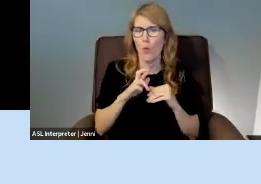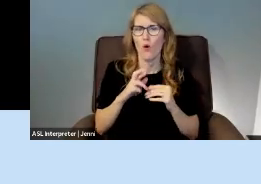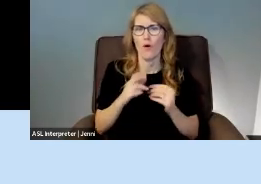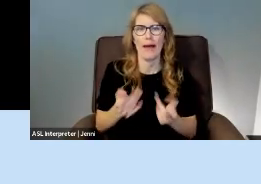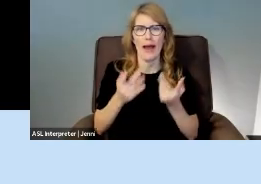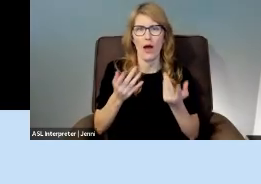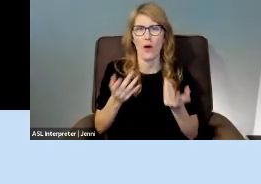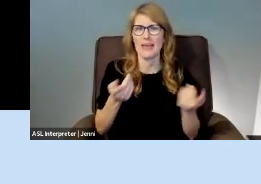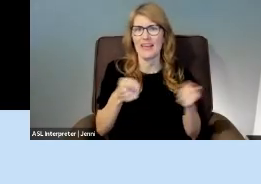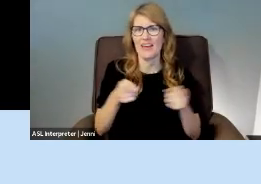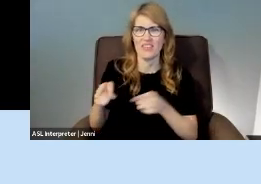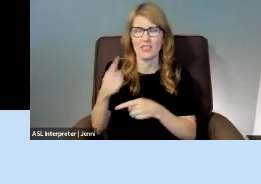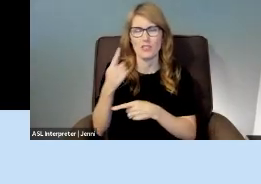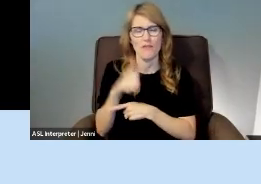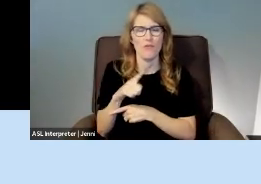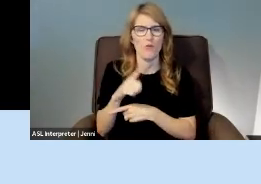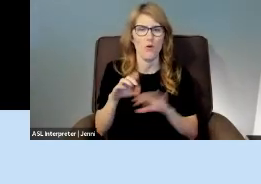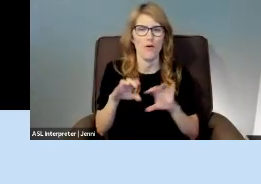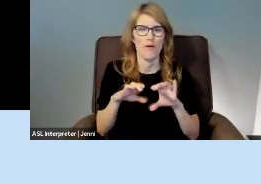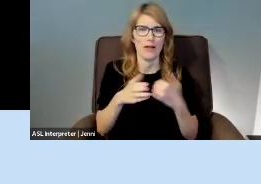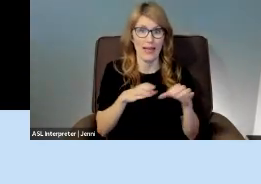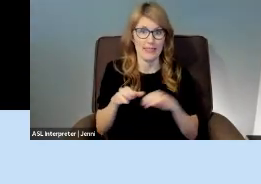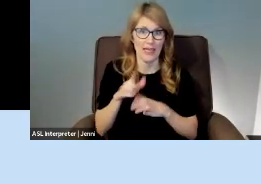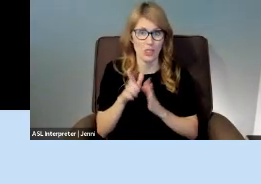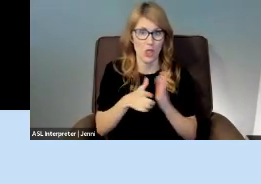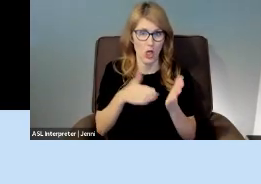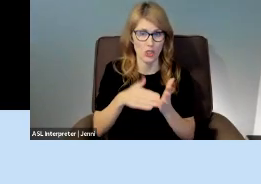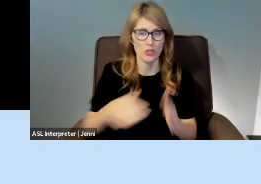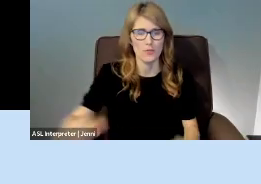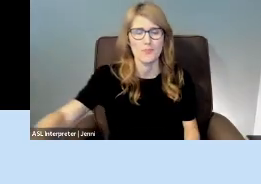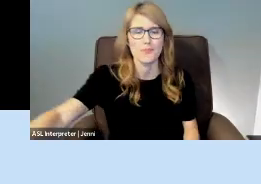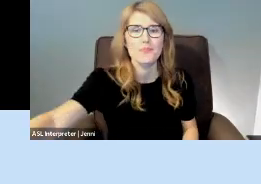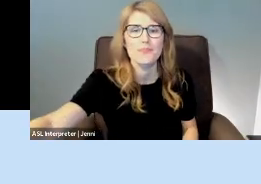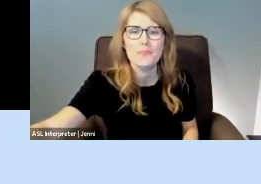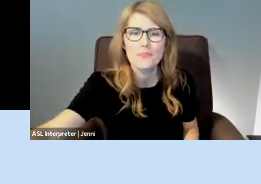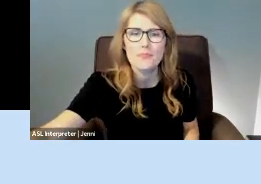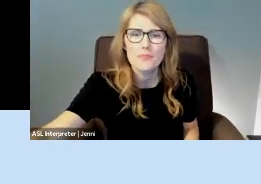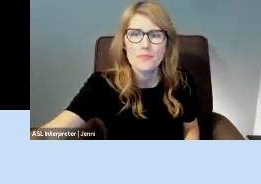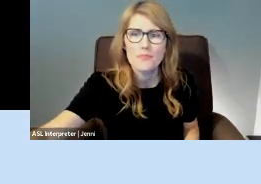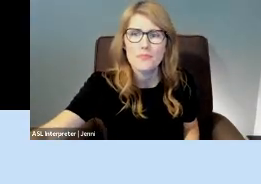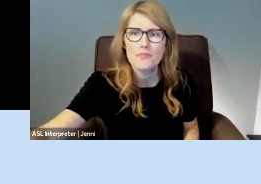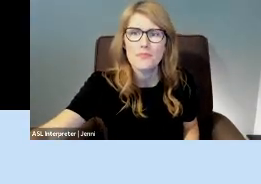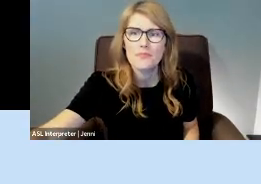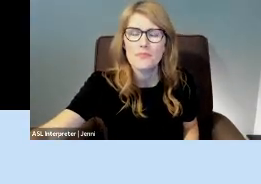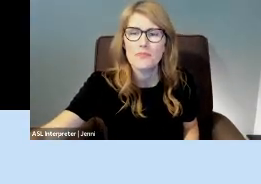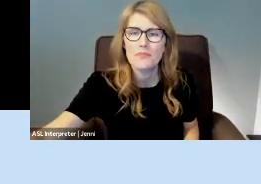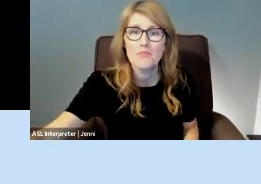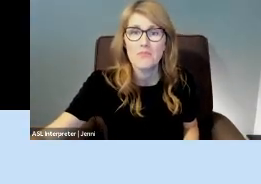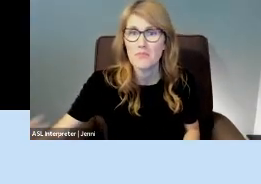for class action lawsuits. Did I see any other questions?